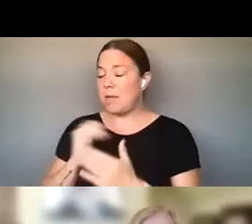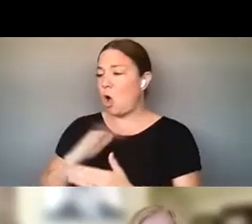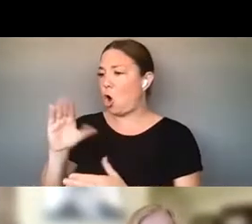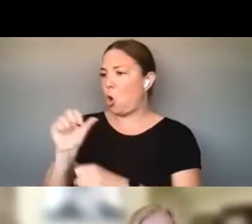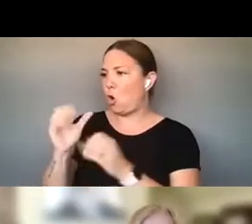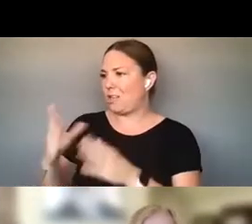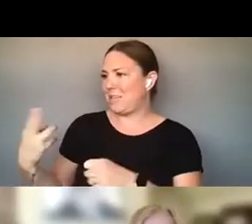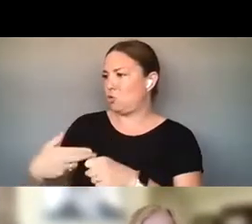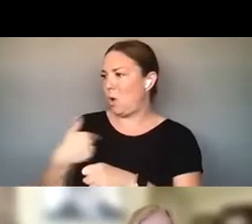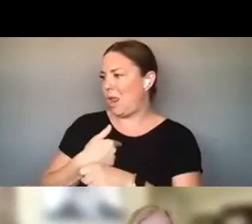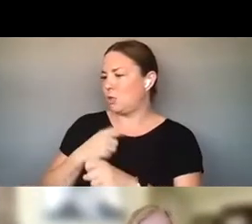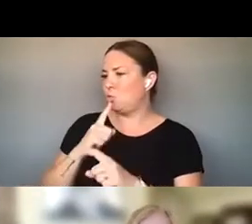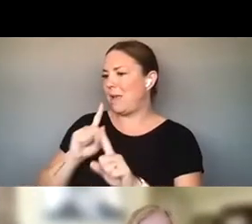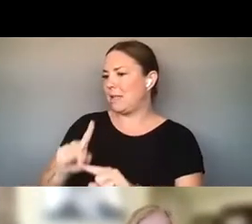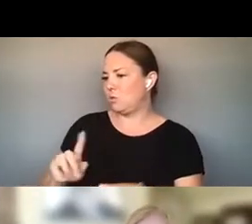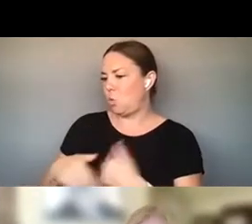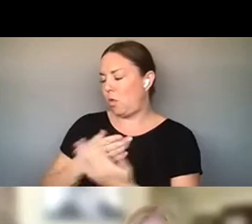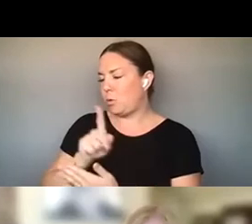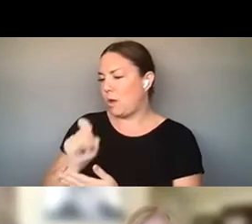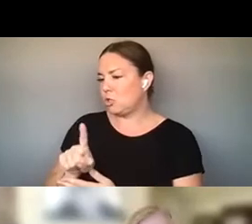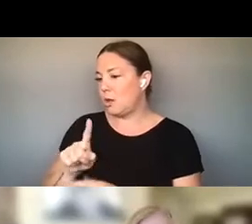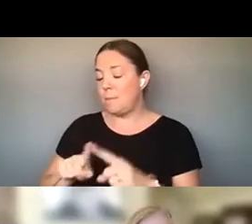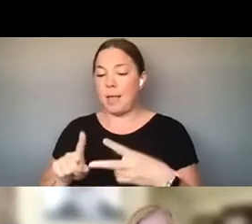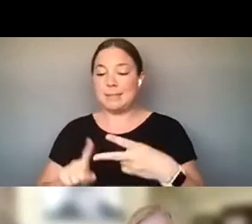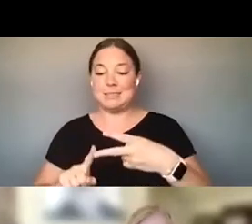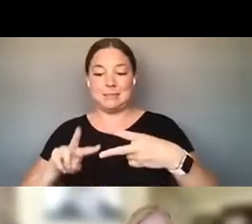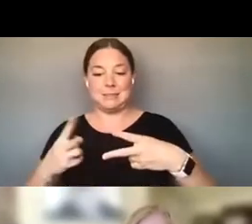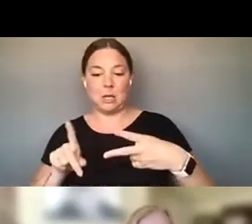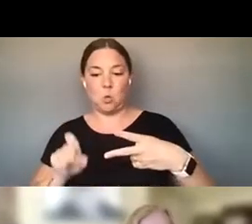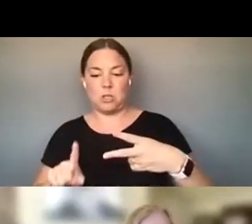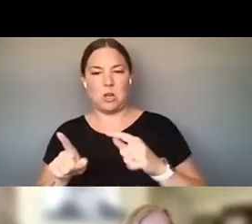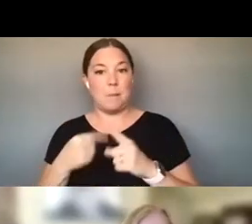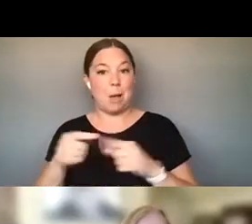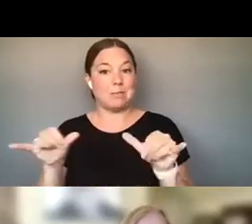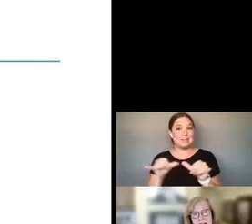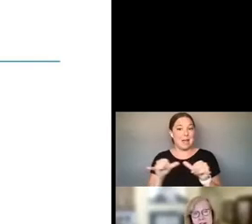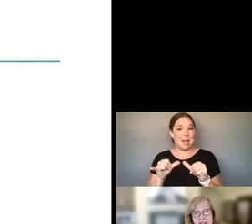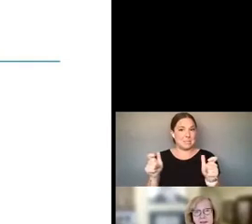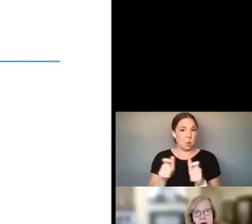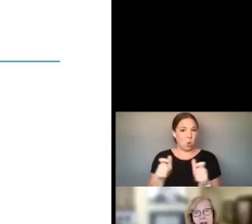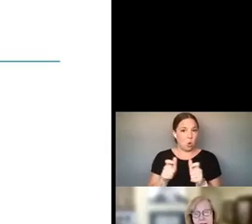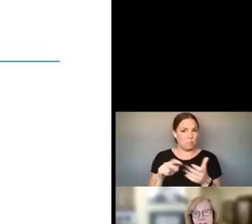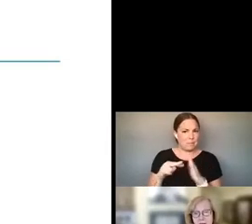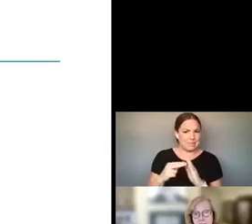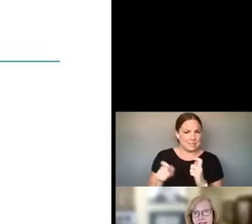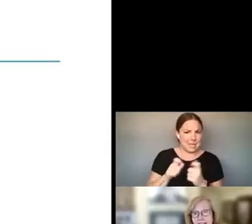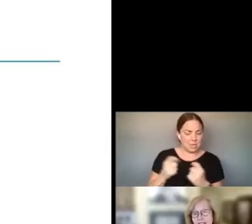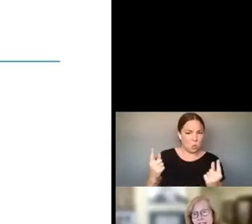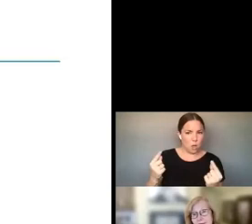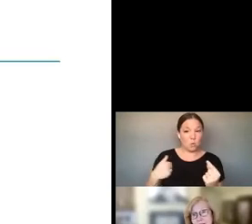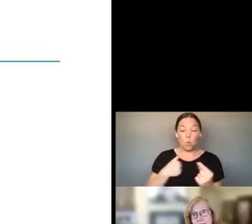too. But the second question, how small. So we are encouraging smaller budget